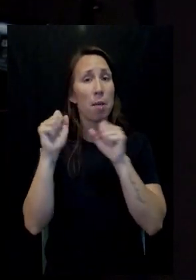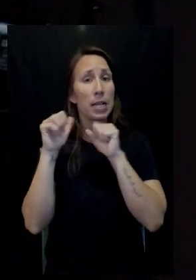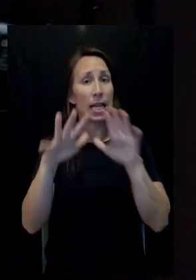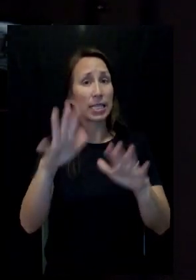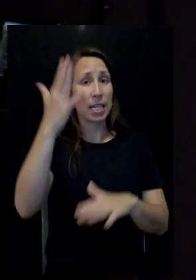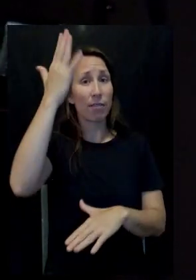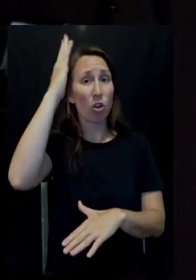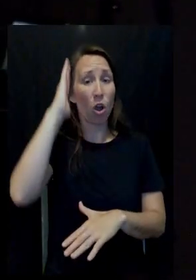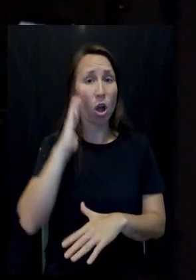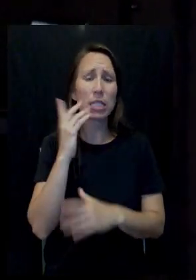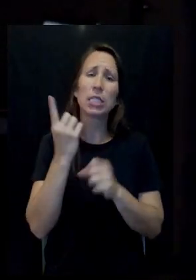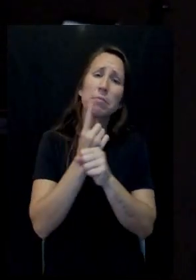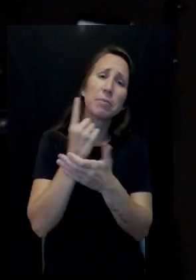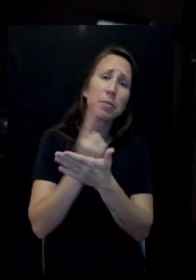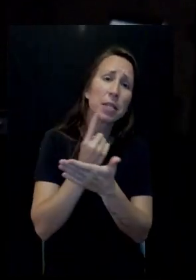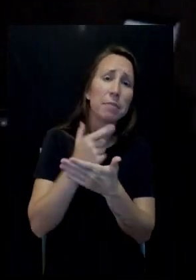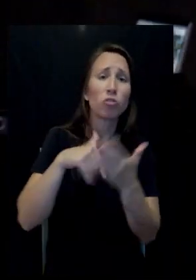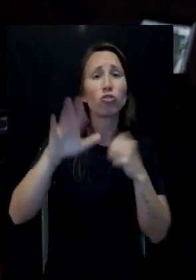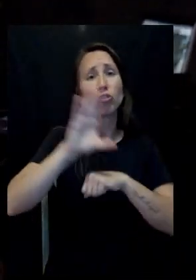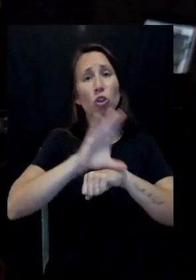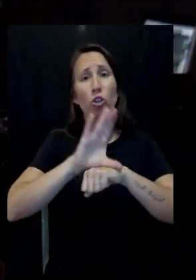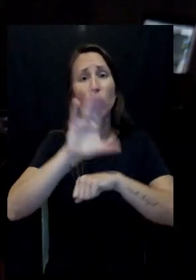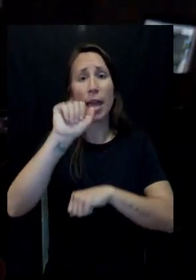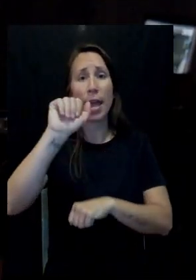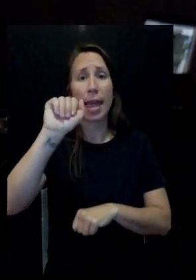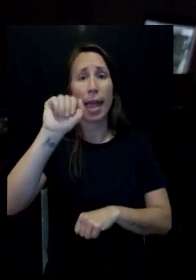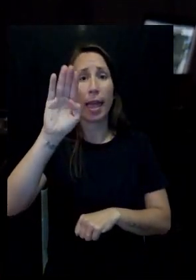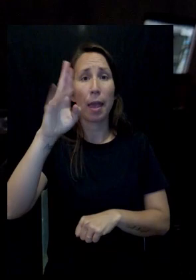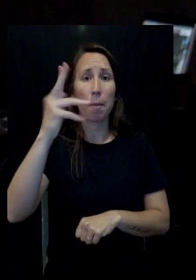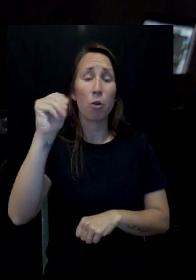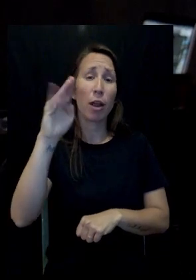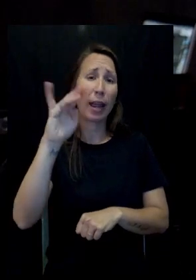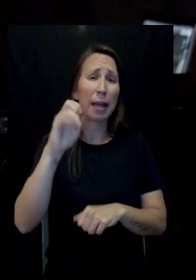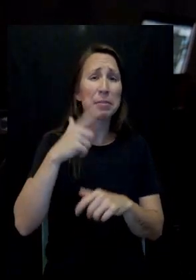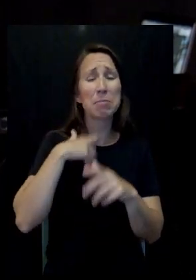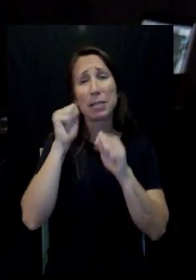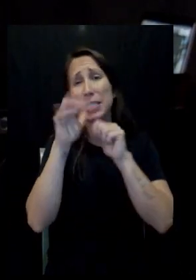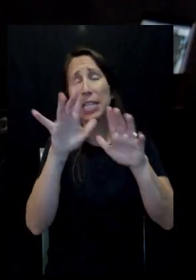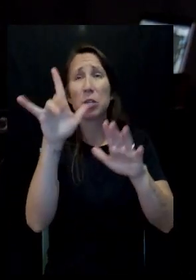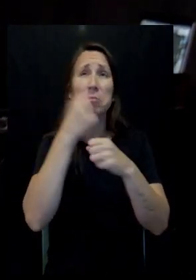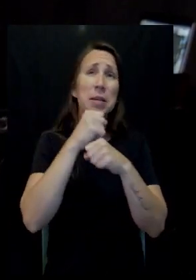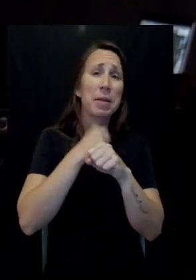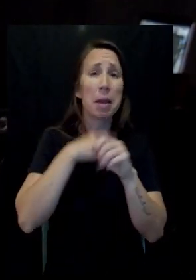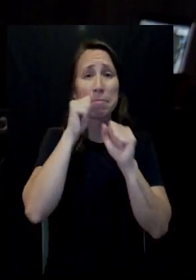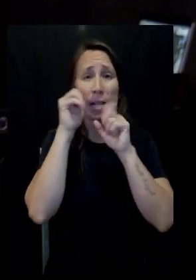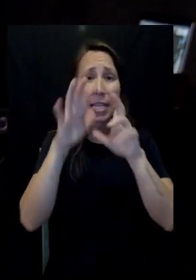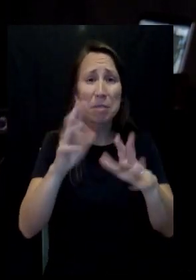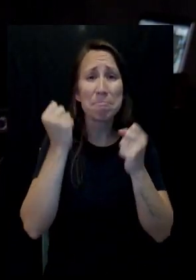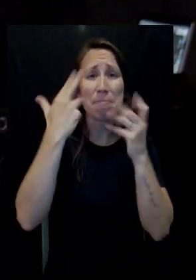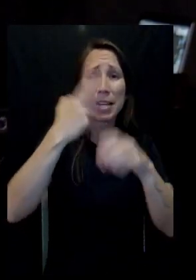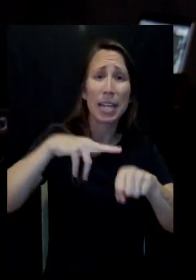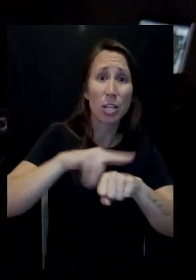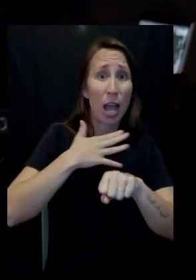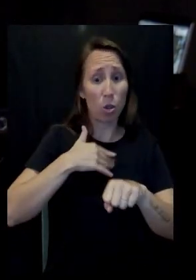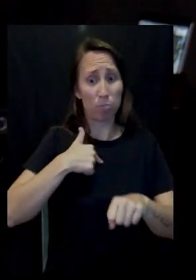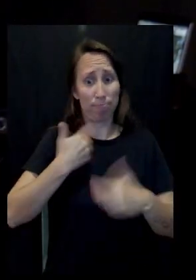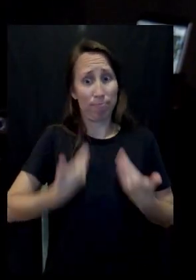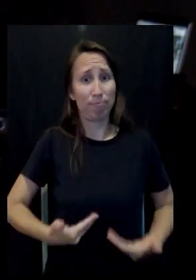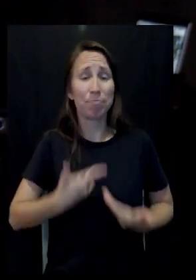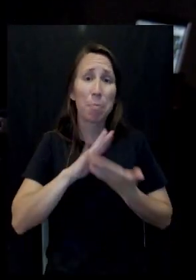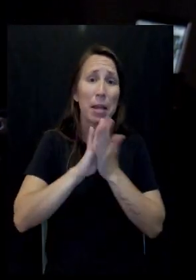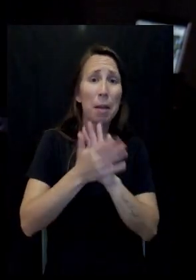the blessing of God. Sometimes in church we talk about Abraham's blessing. He's going to make me a blessing of many nations and I'm going to be a blessing.